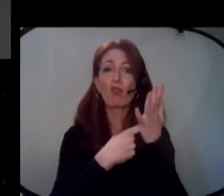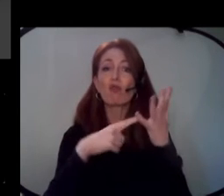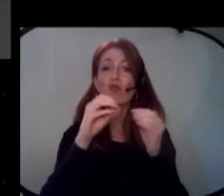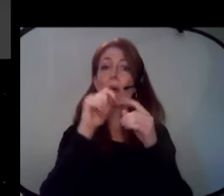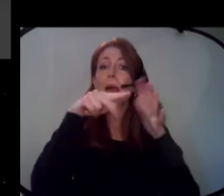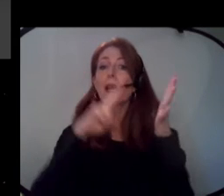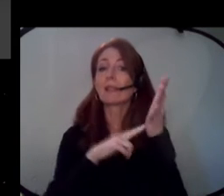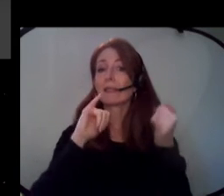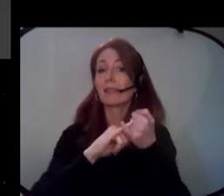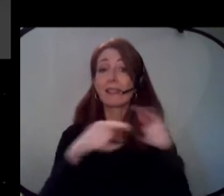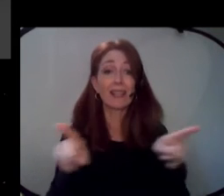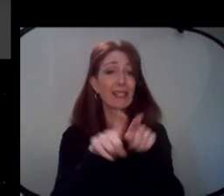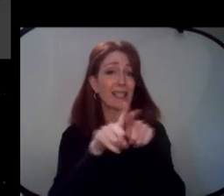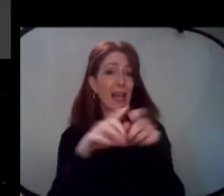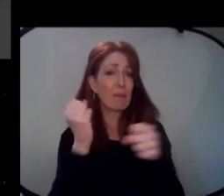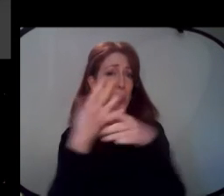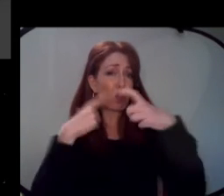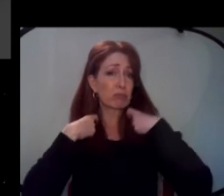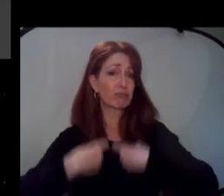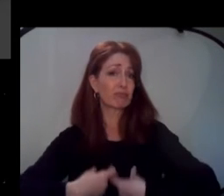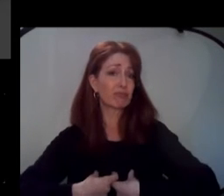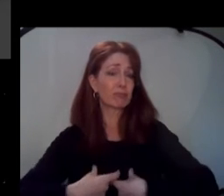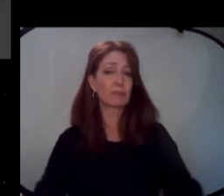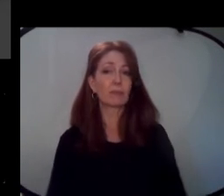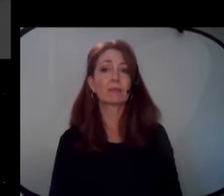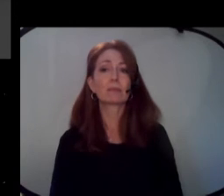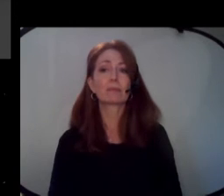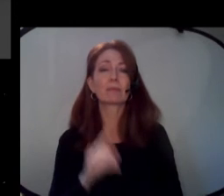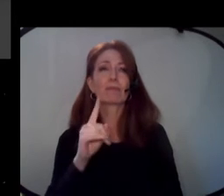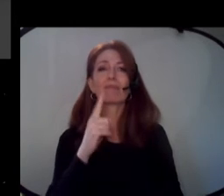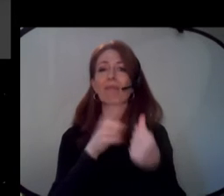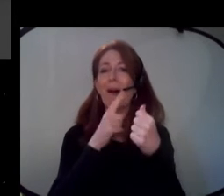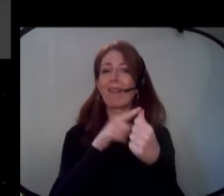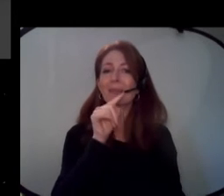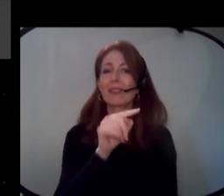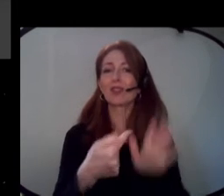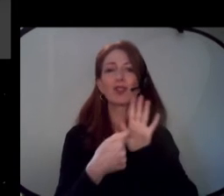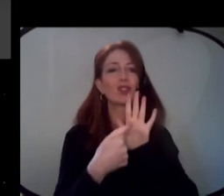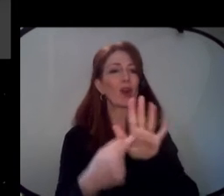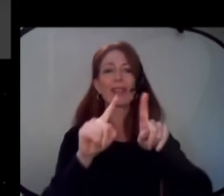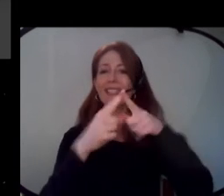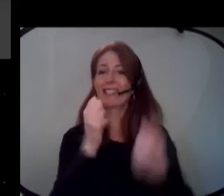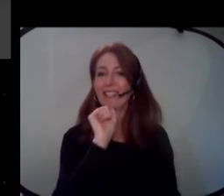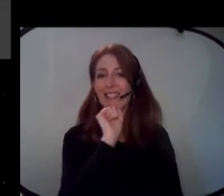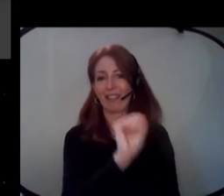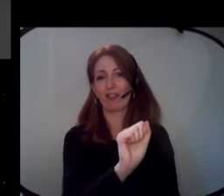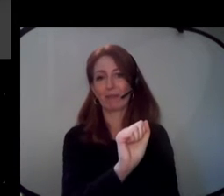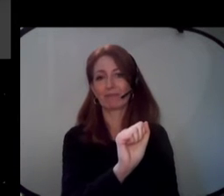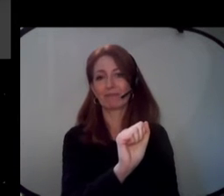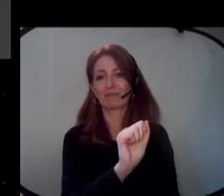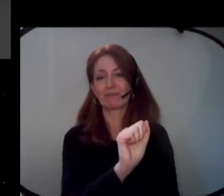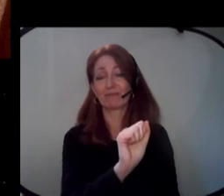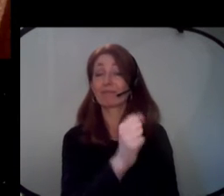Royal Collection. So Artemisia, she's demonstrating that she does things differently. And it's